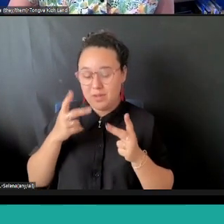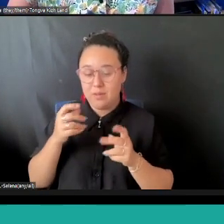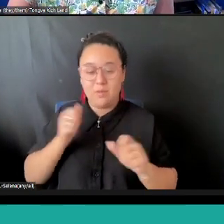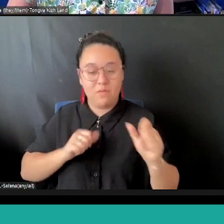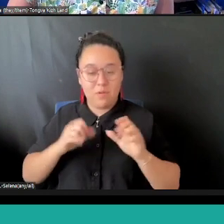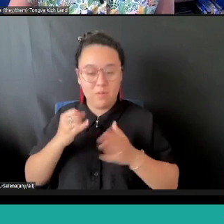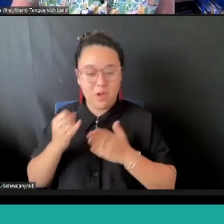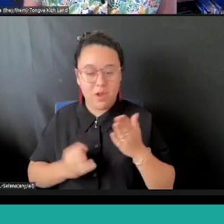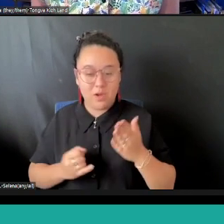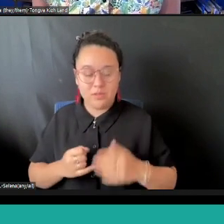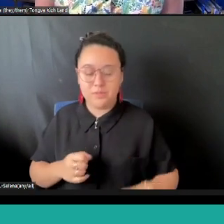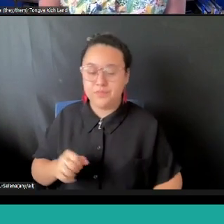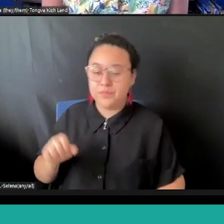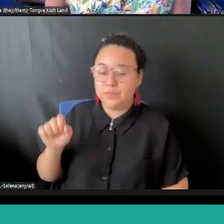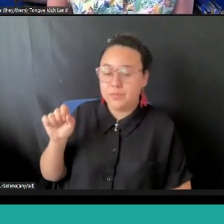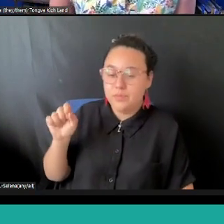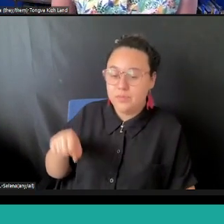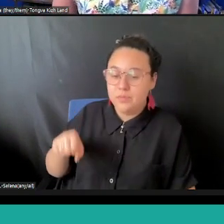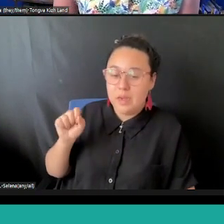Yes.